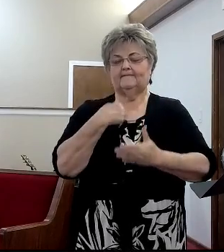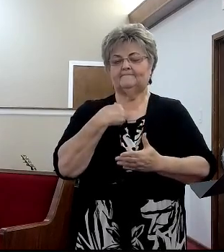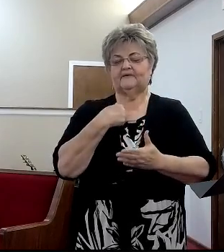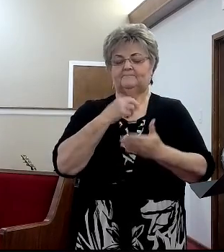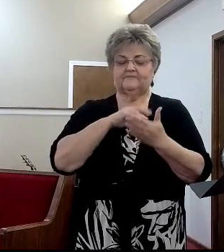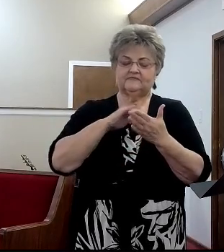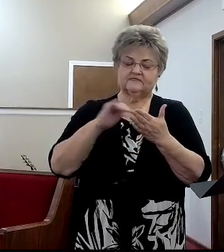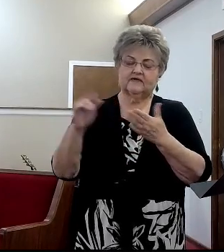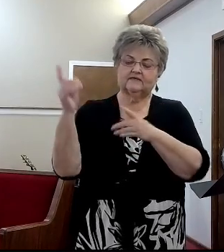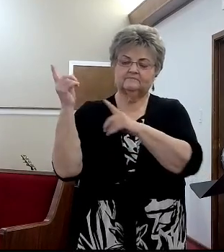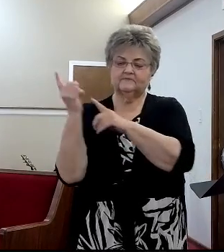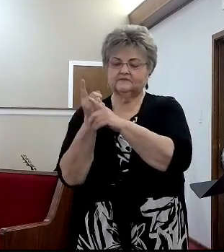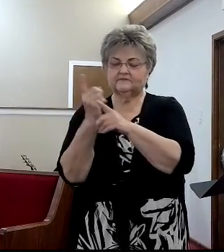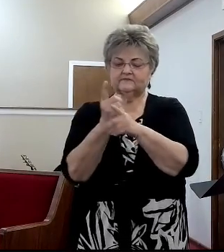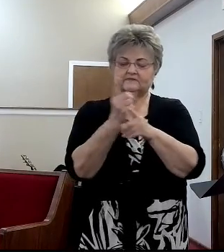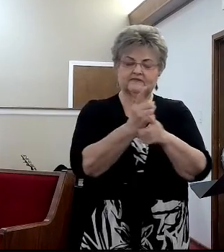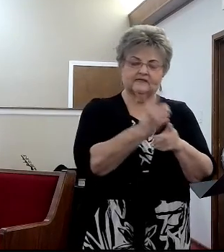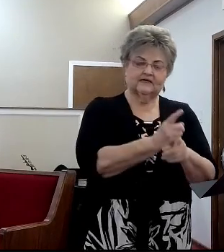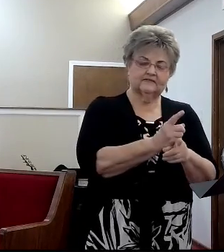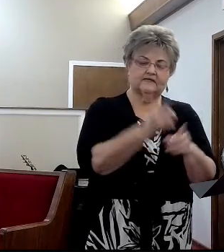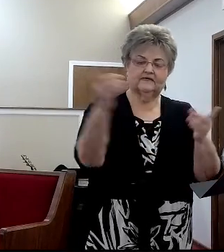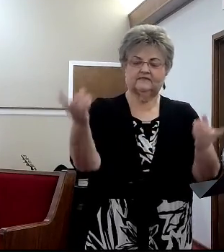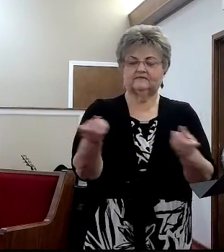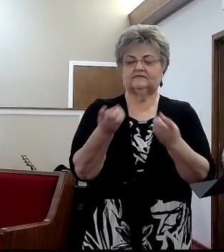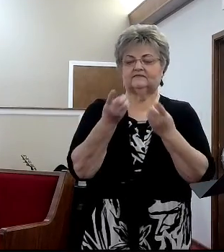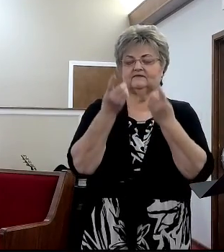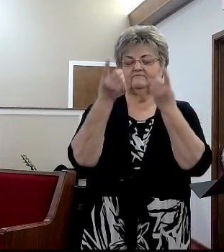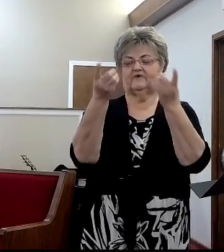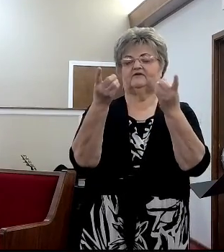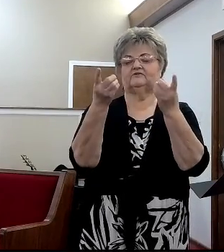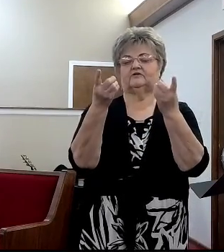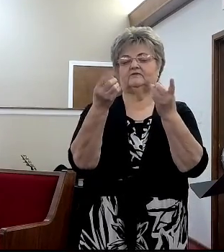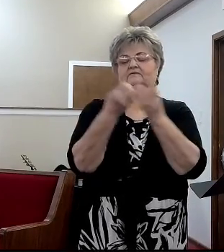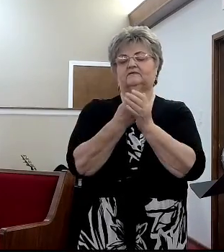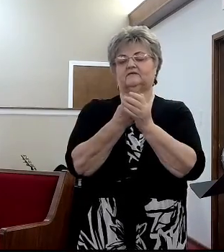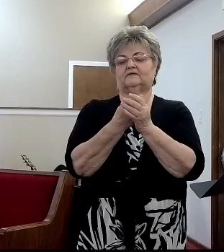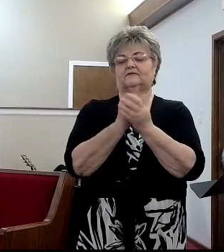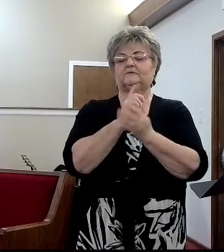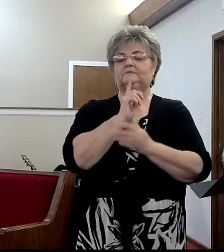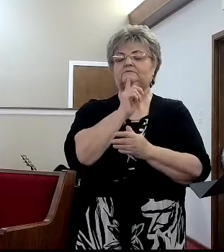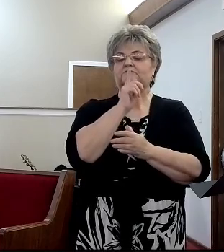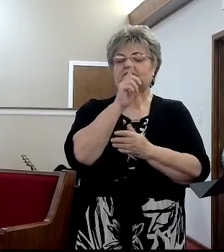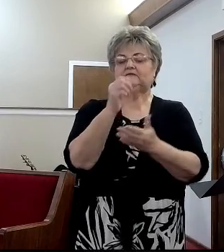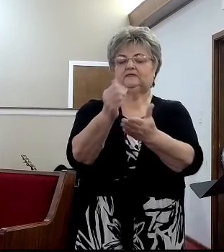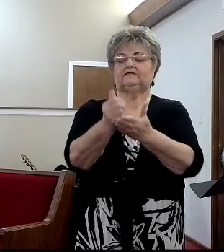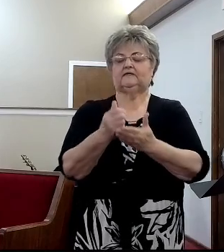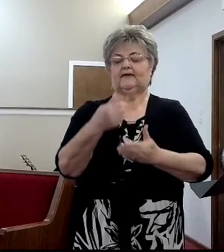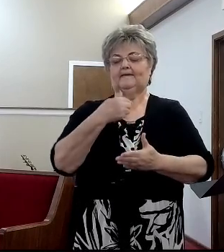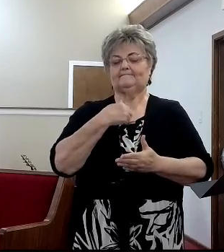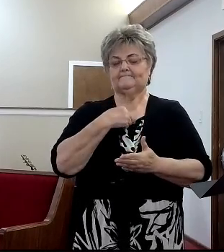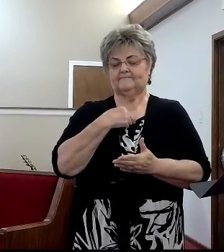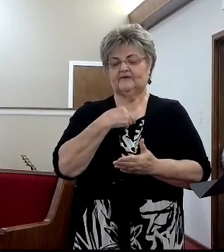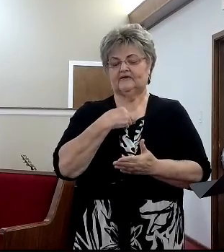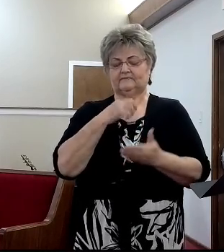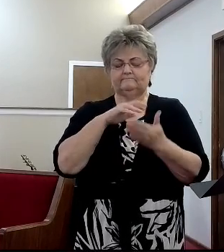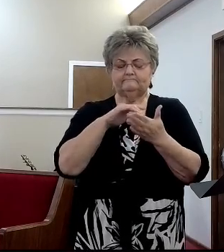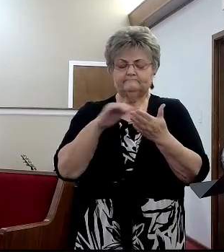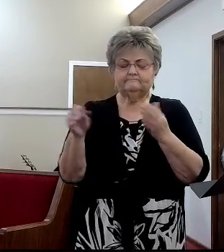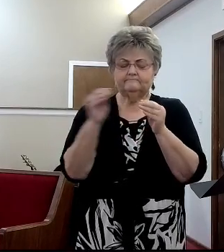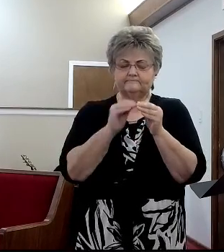my daily devotion, more of a daily study, because it definitely dives deeper than a typical standard devotion. So